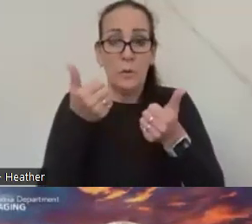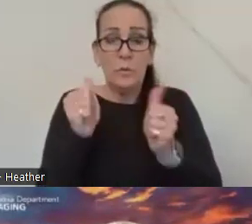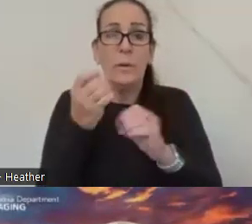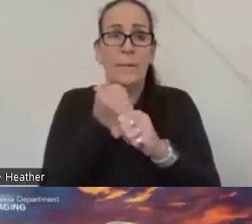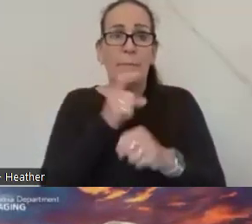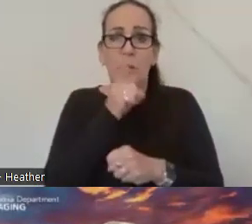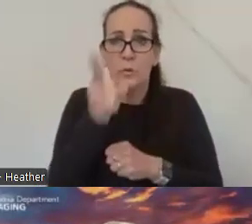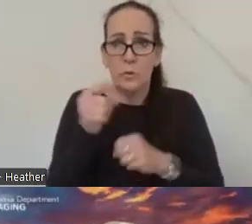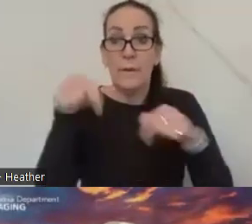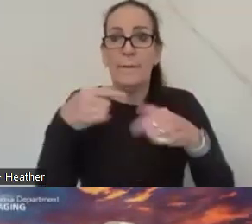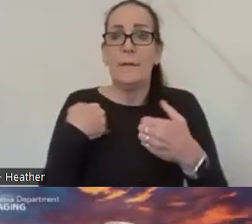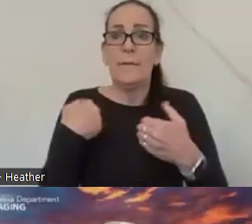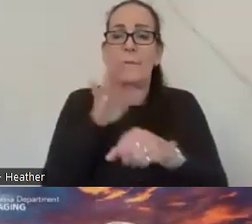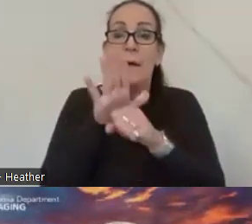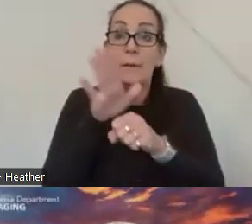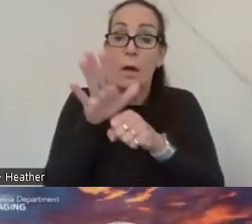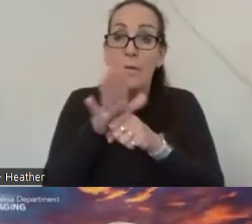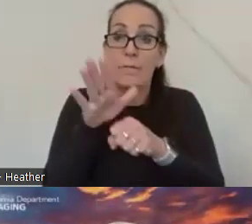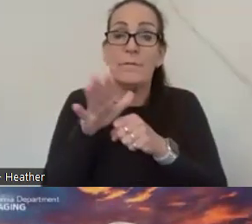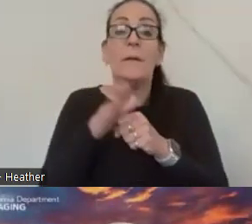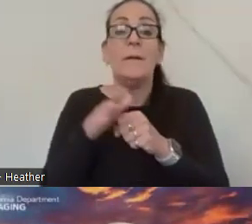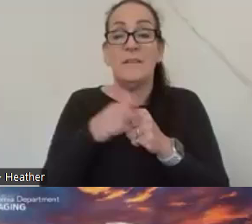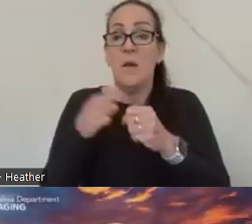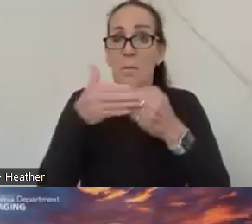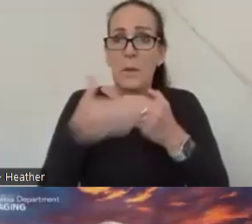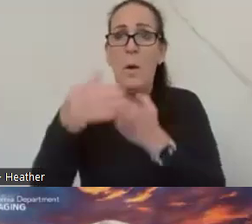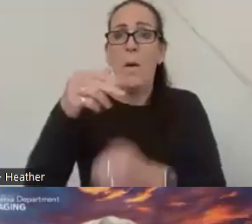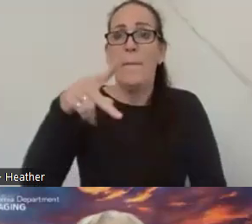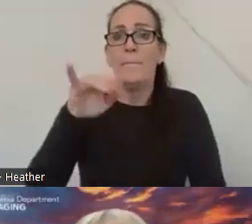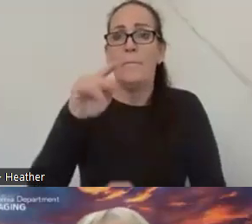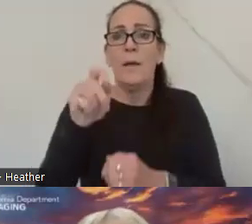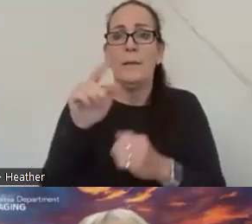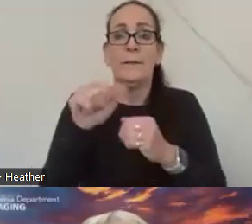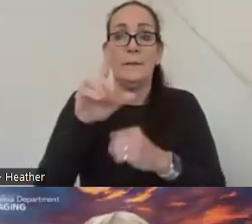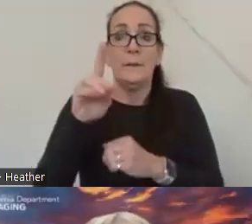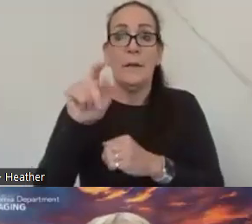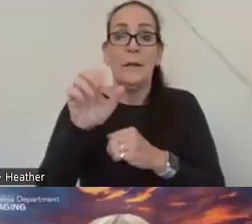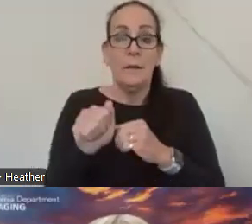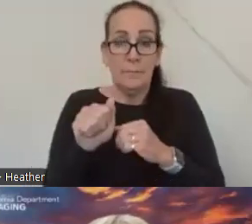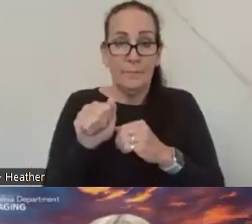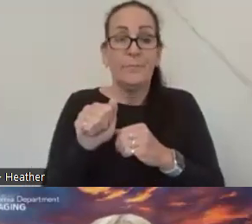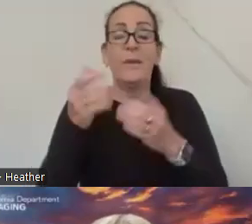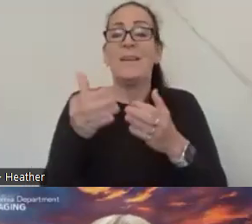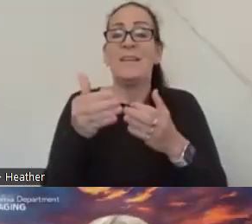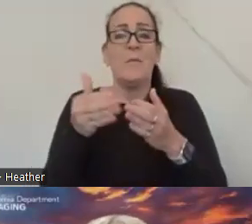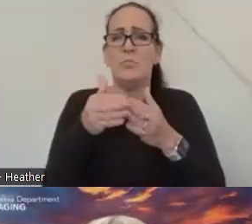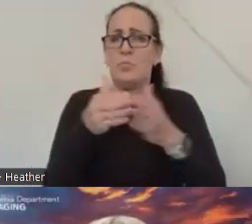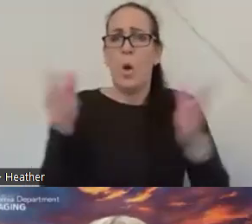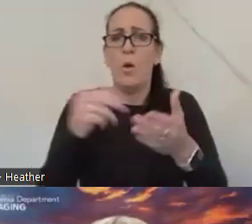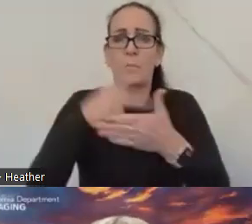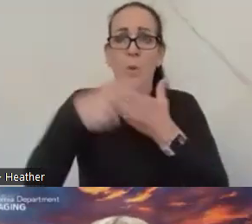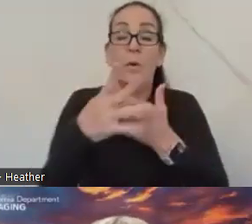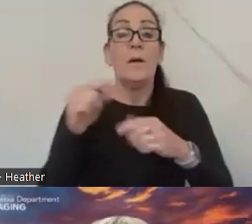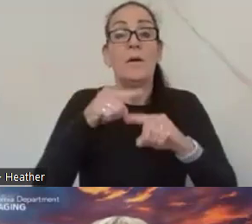has enough beyond its pilot data to support it as a broader program. But in terms of that, getting it out there